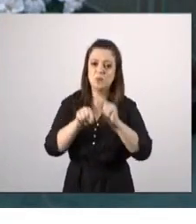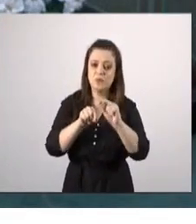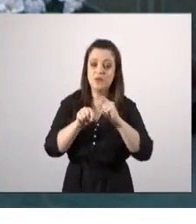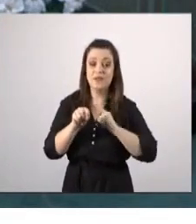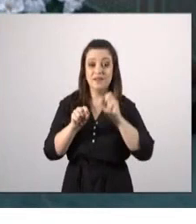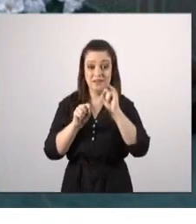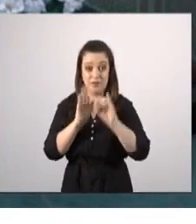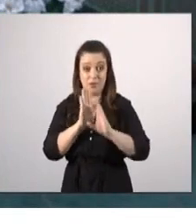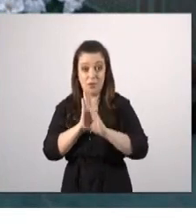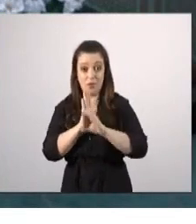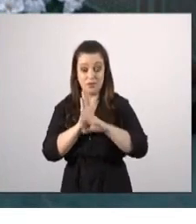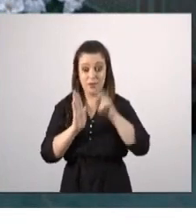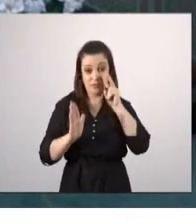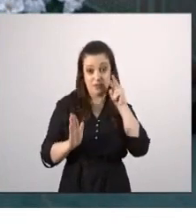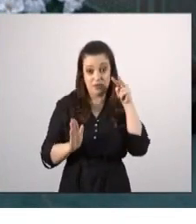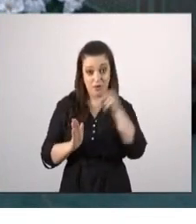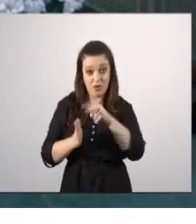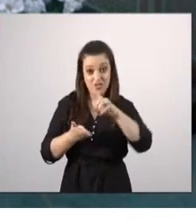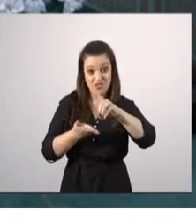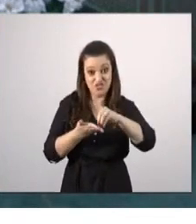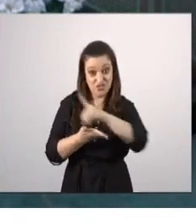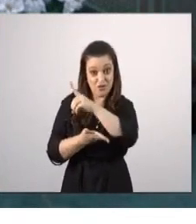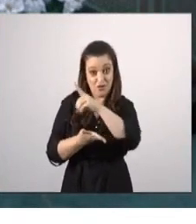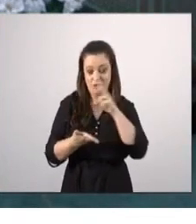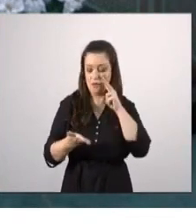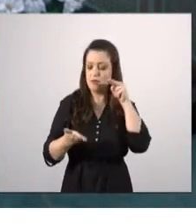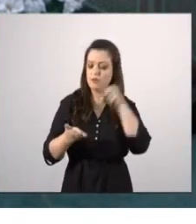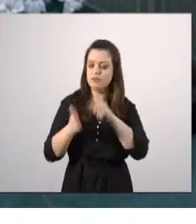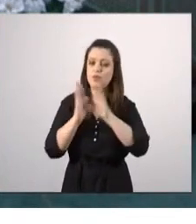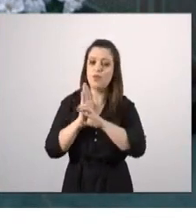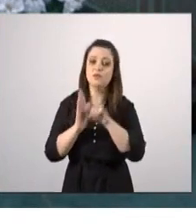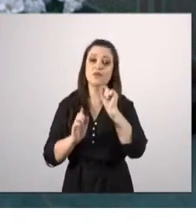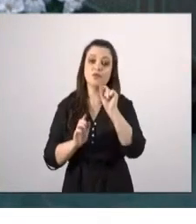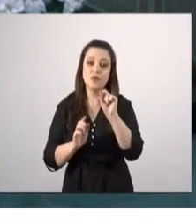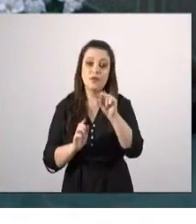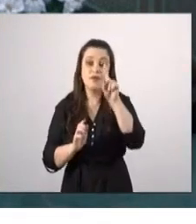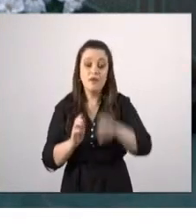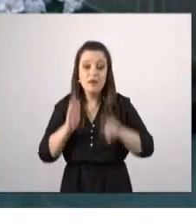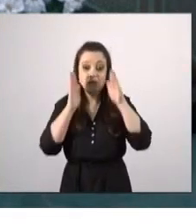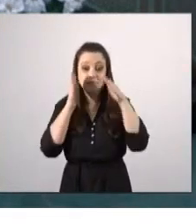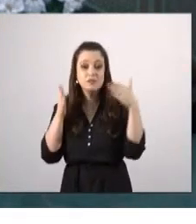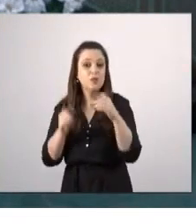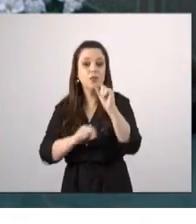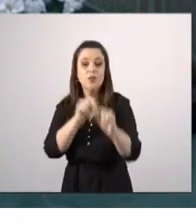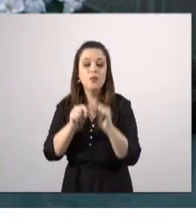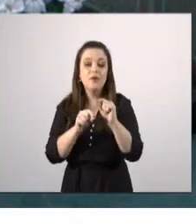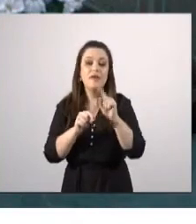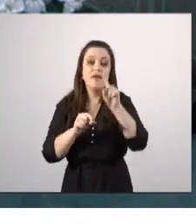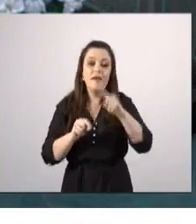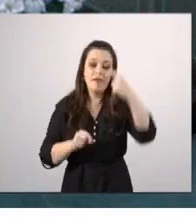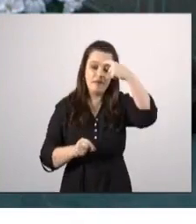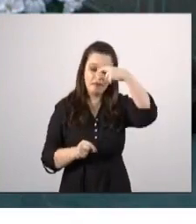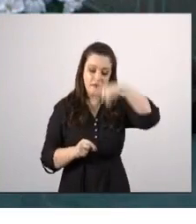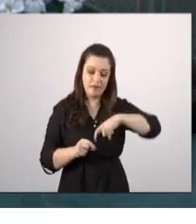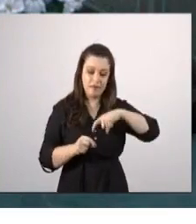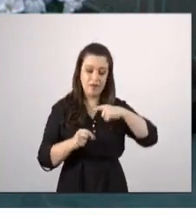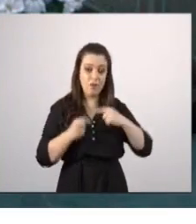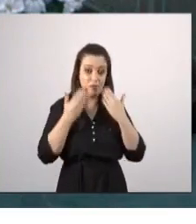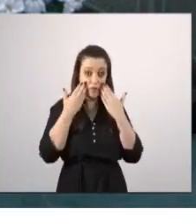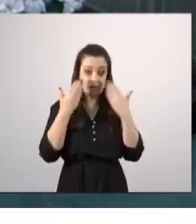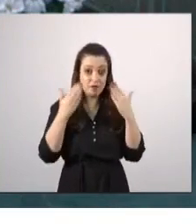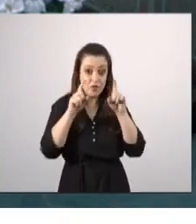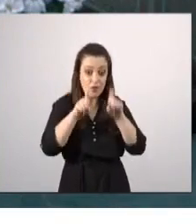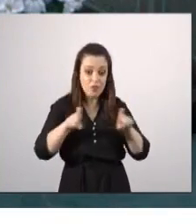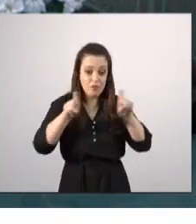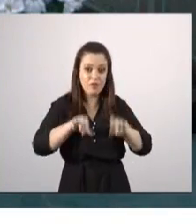definitions of the word virtual in the dictionary. The first one is fairly straightforward. Quote, being on or simulated on